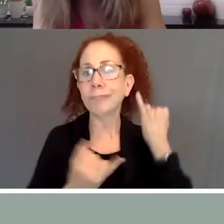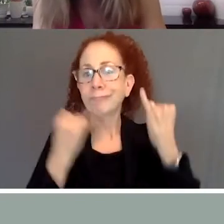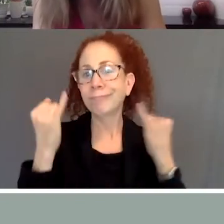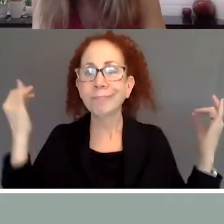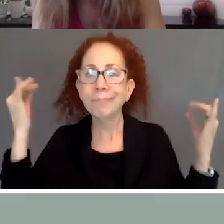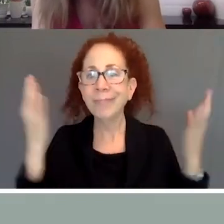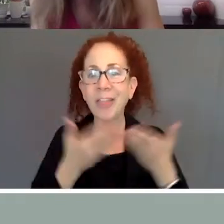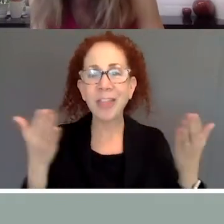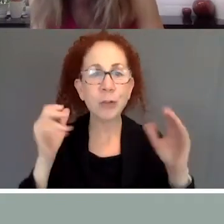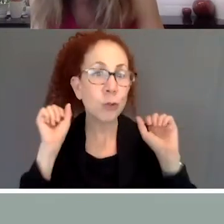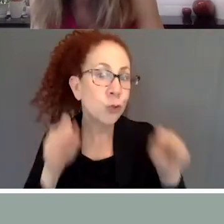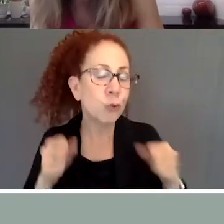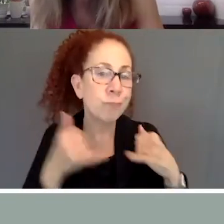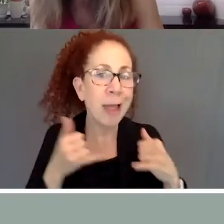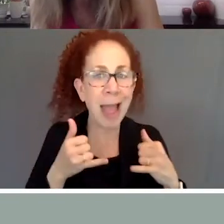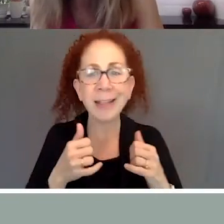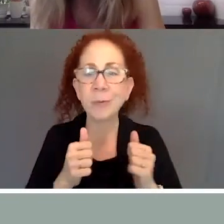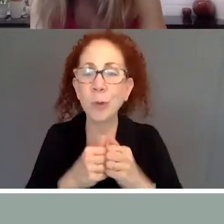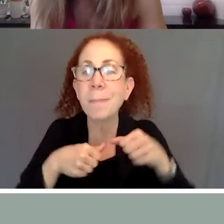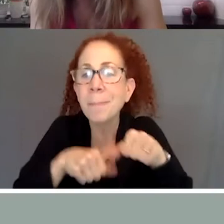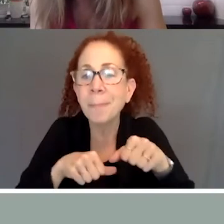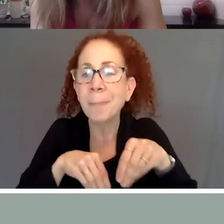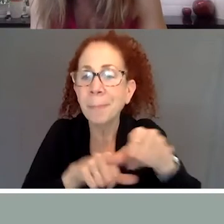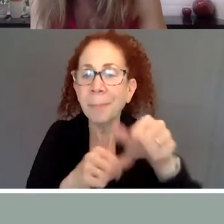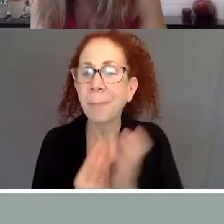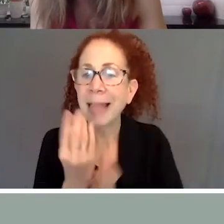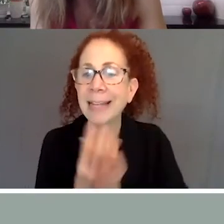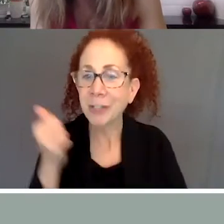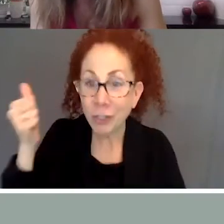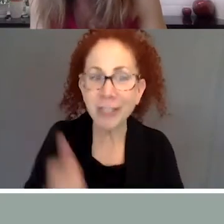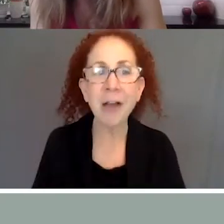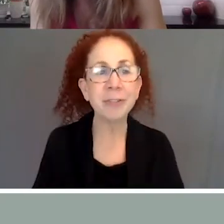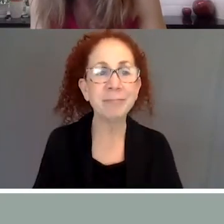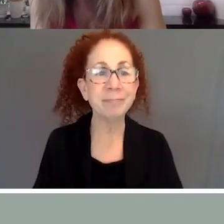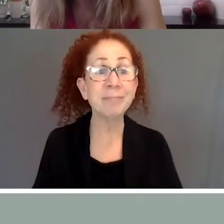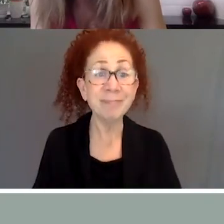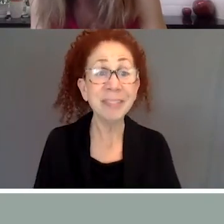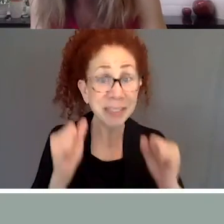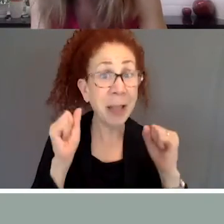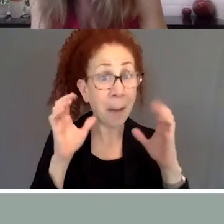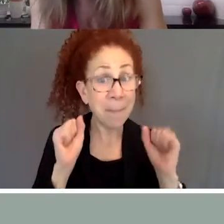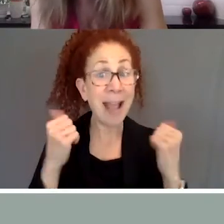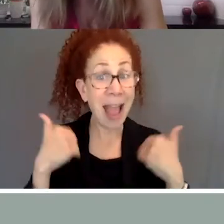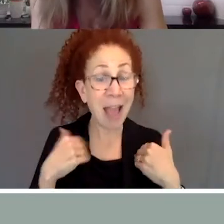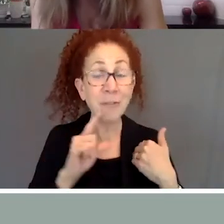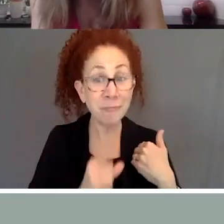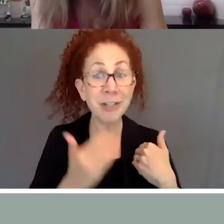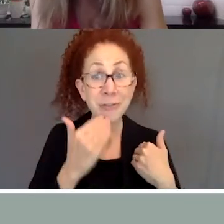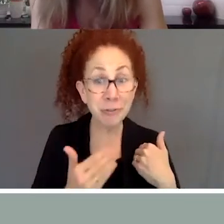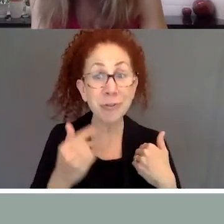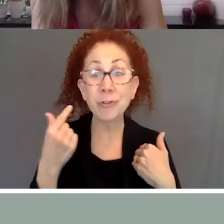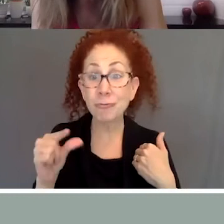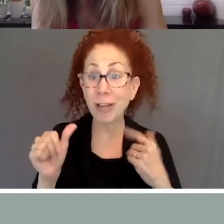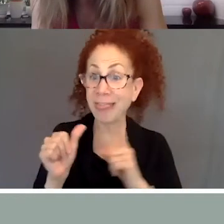things that you could play around with planting. And, you know, it's like amazing when people have a really good green thumb and they